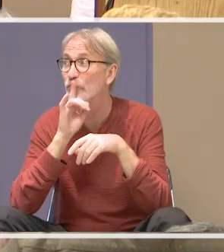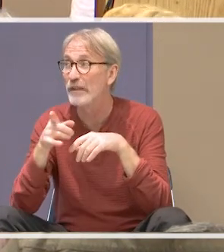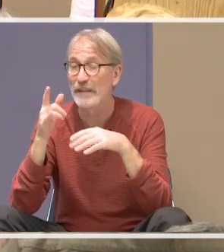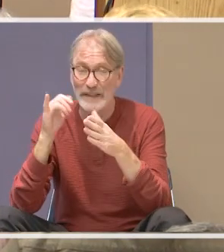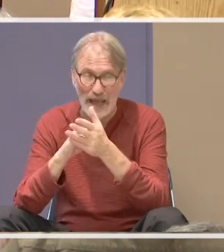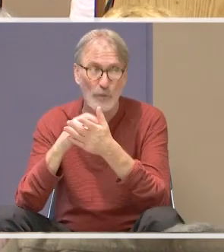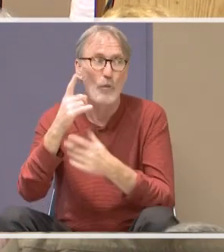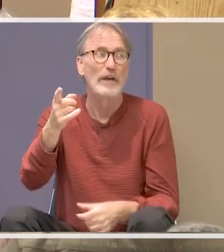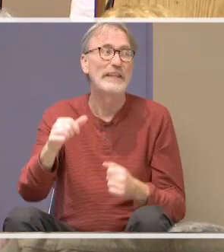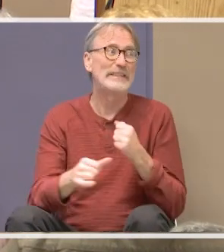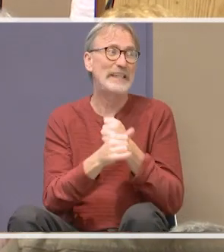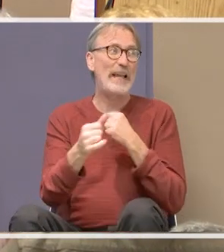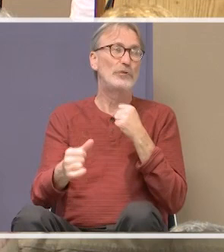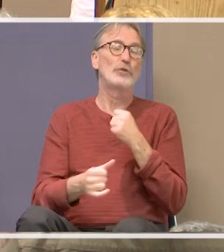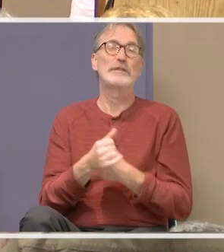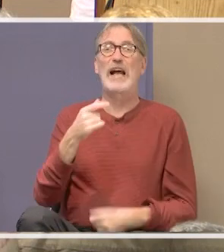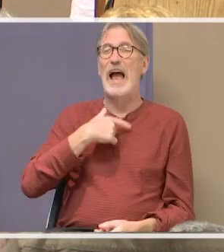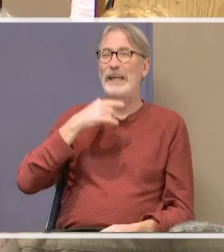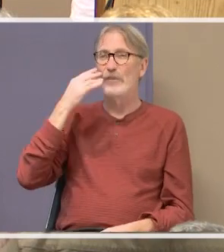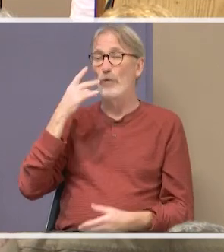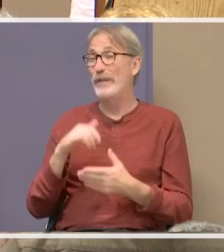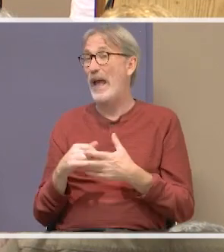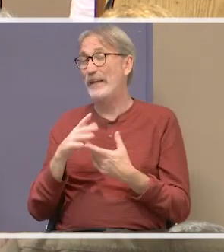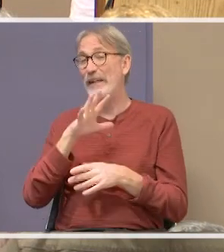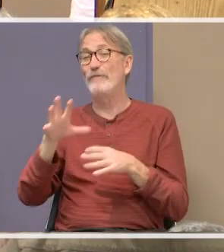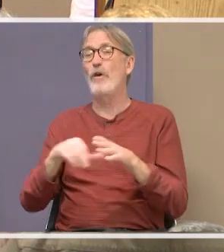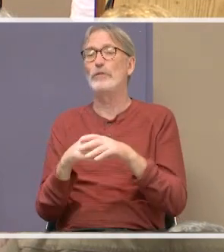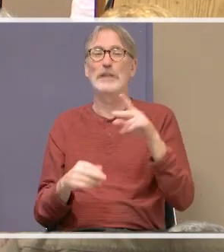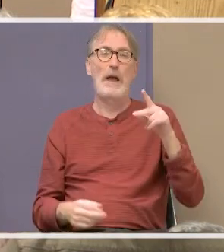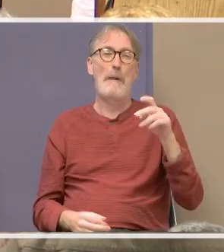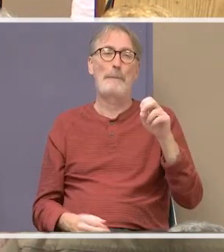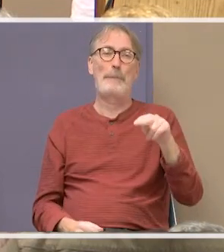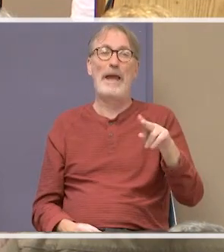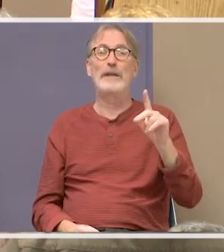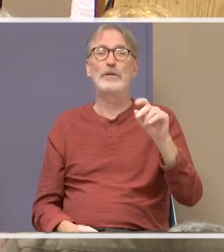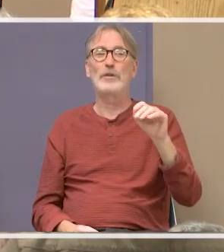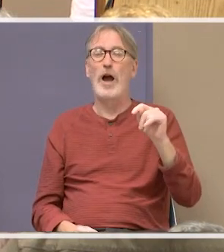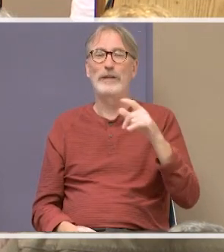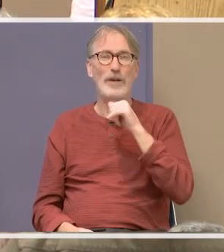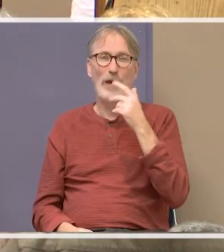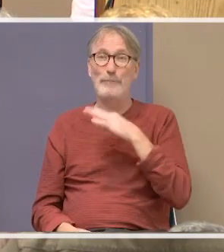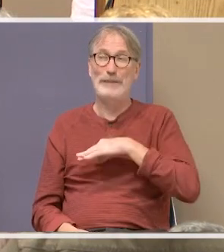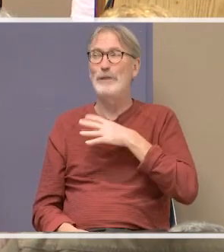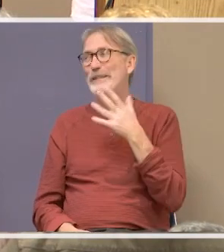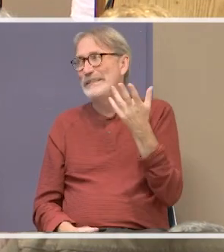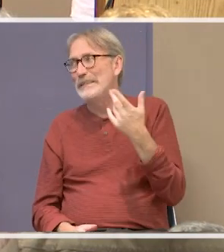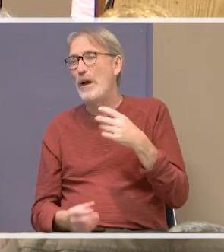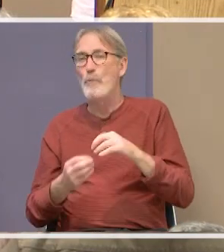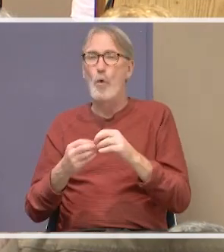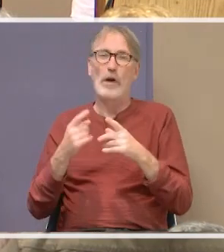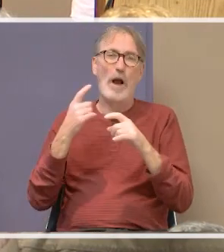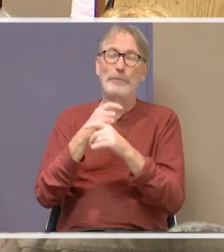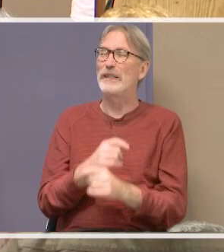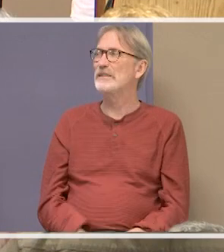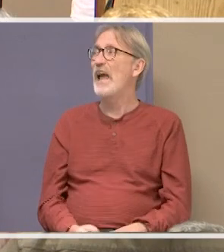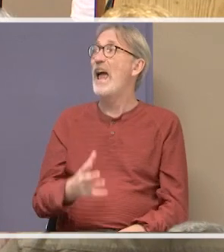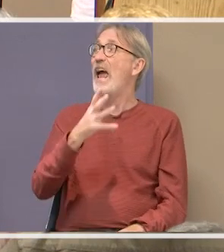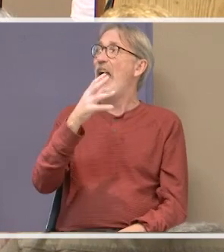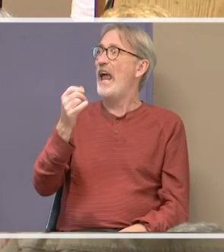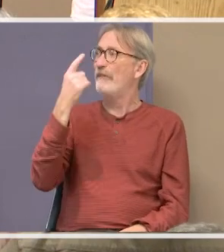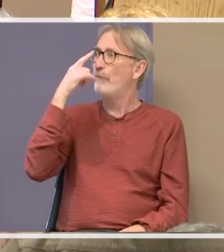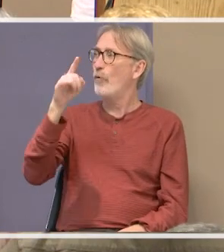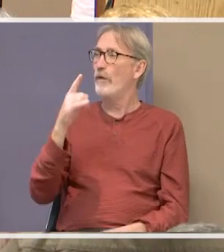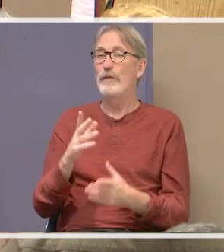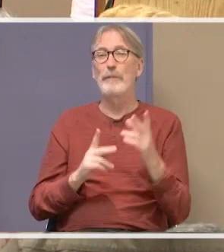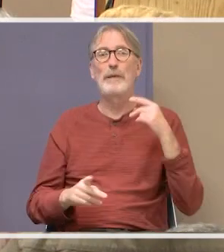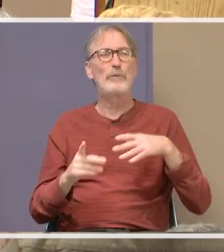really dangerous. And I know that involves PennDOT. It makes it a little bit more complicated. And for our